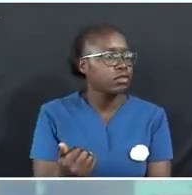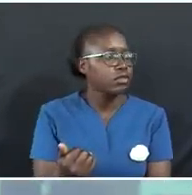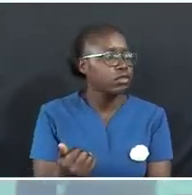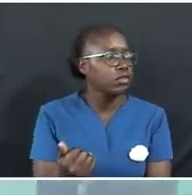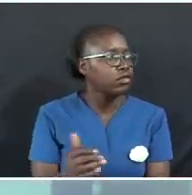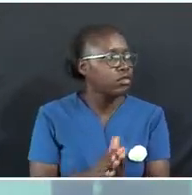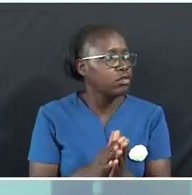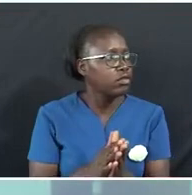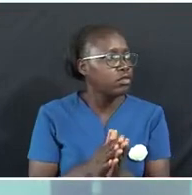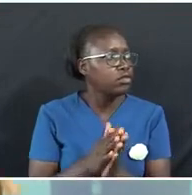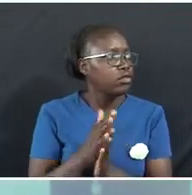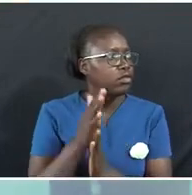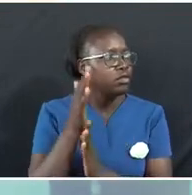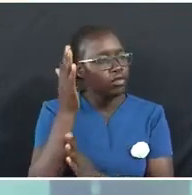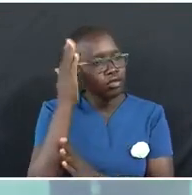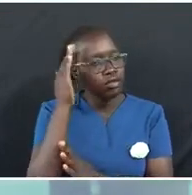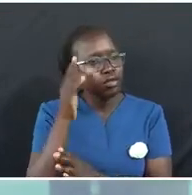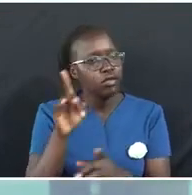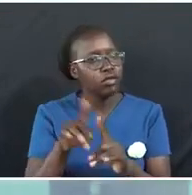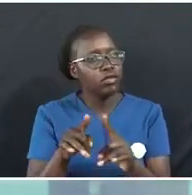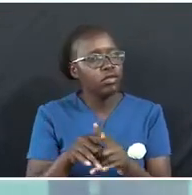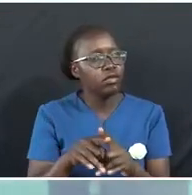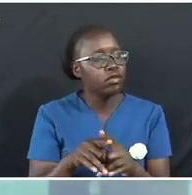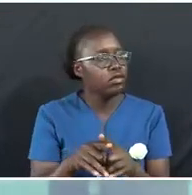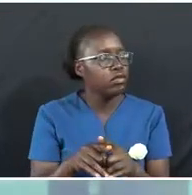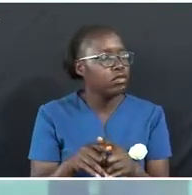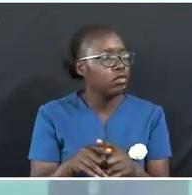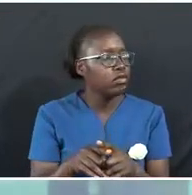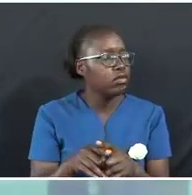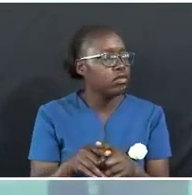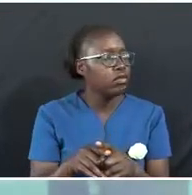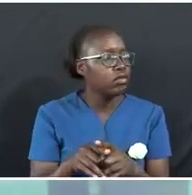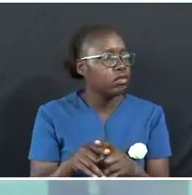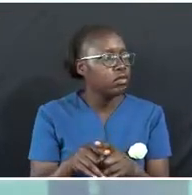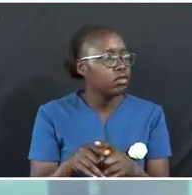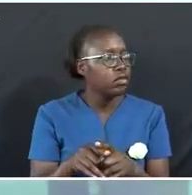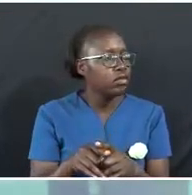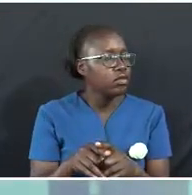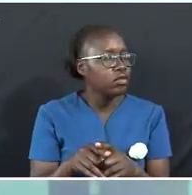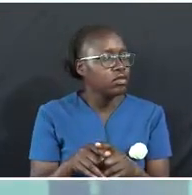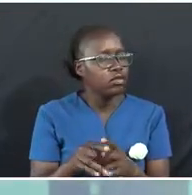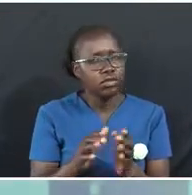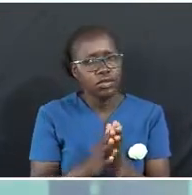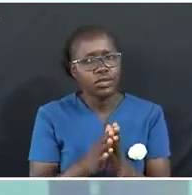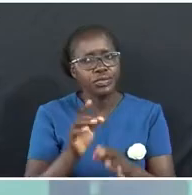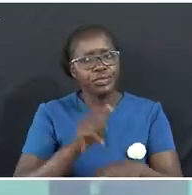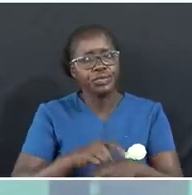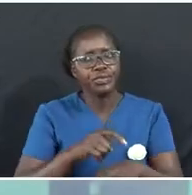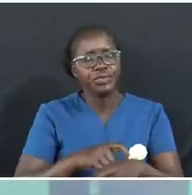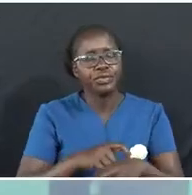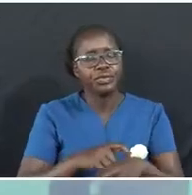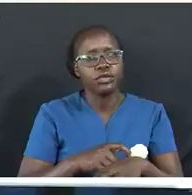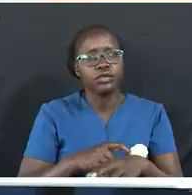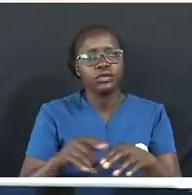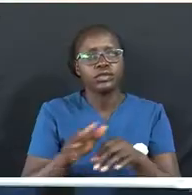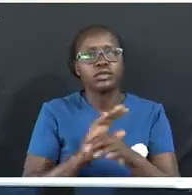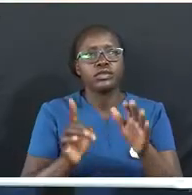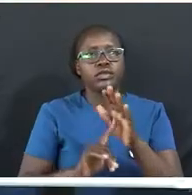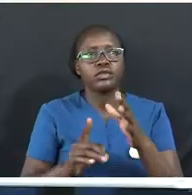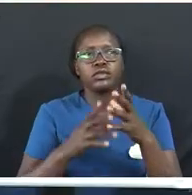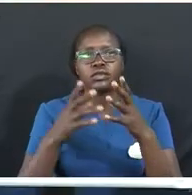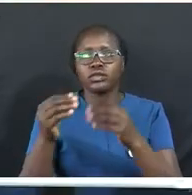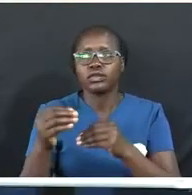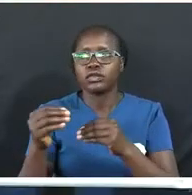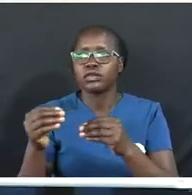You know, it's good also to appreciate what the Lord has done. It has taken me back those days when we were in the youth ministry. We used to go